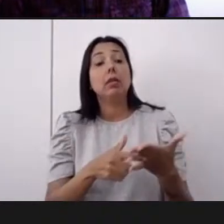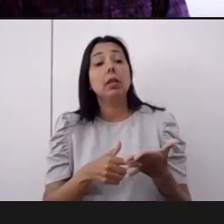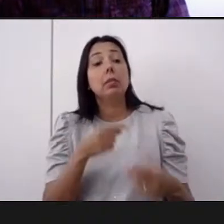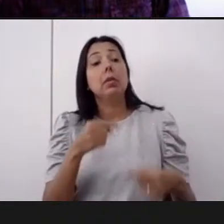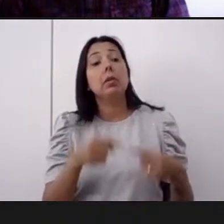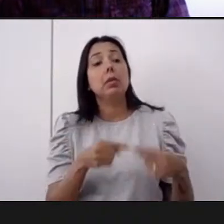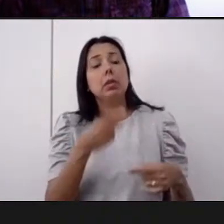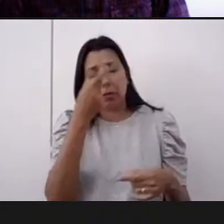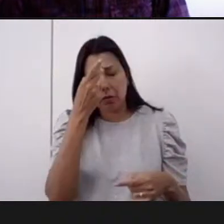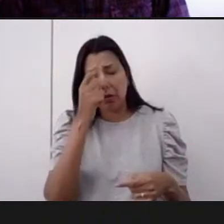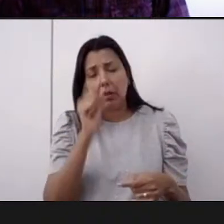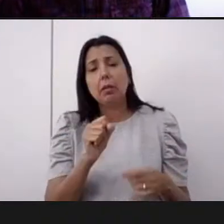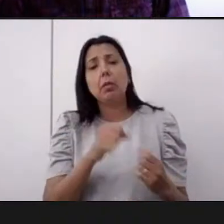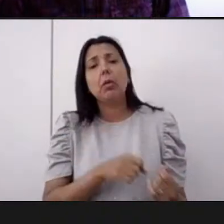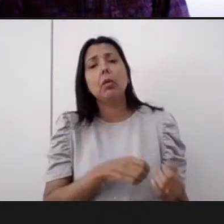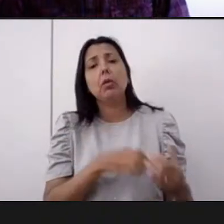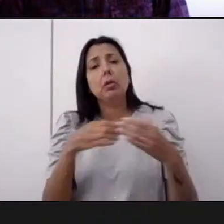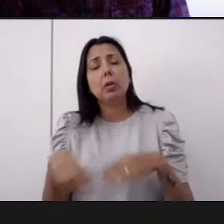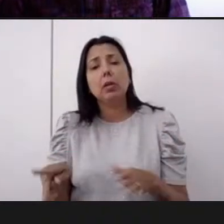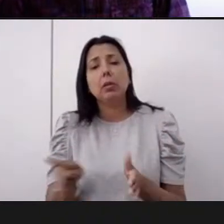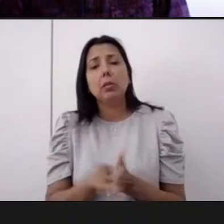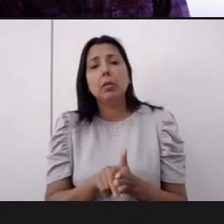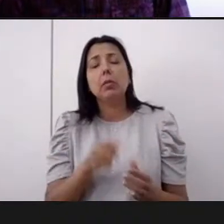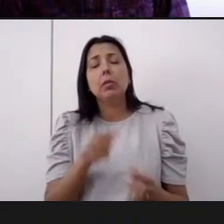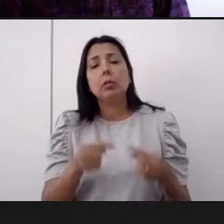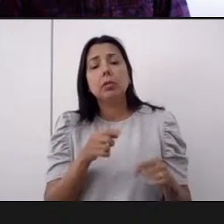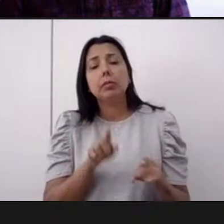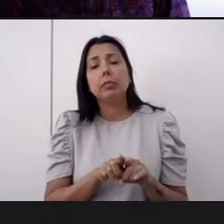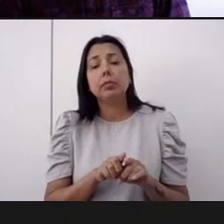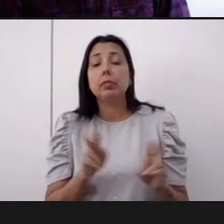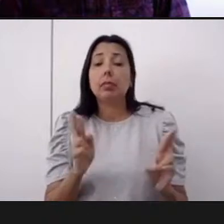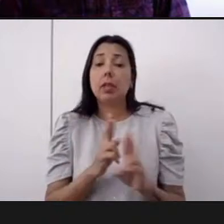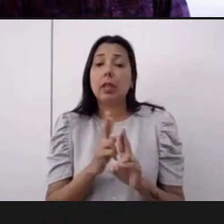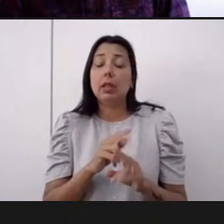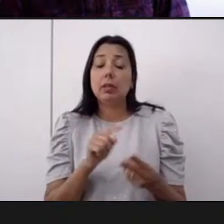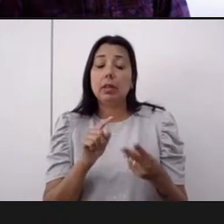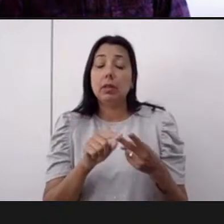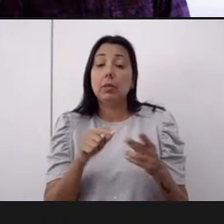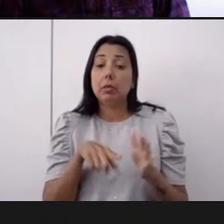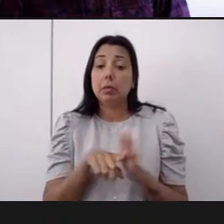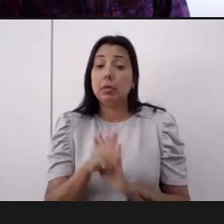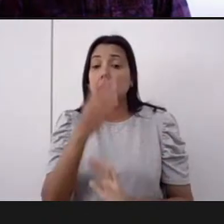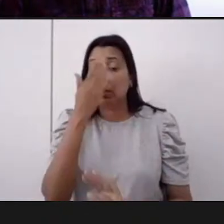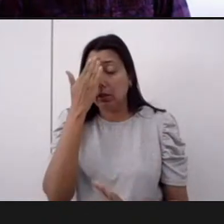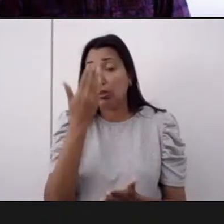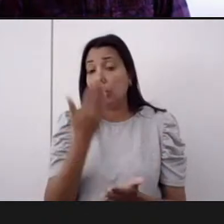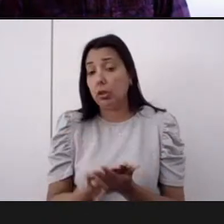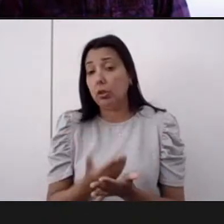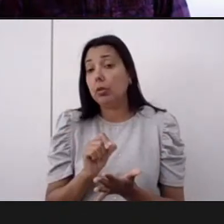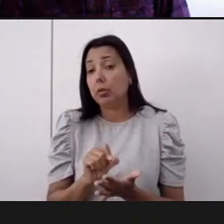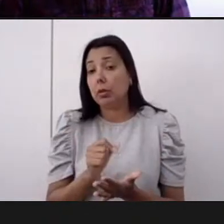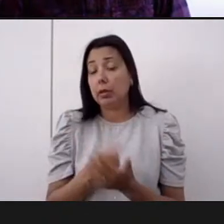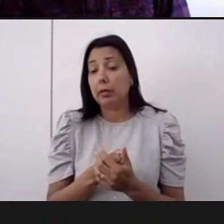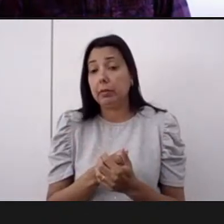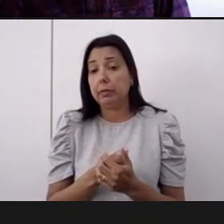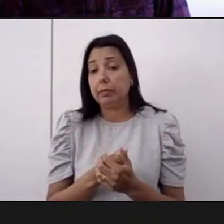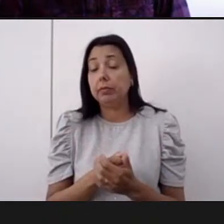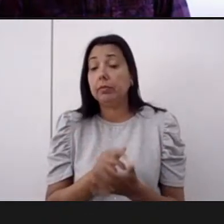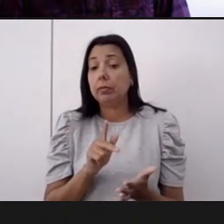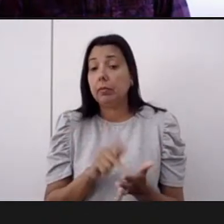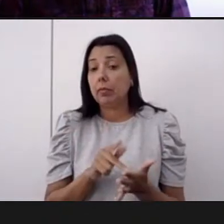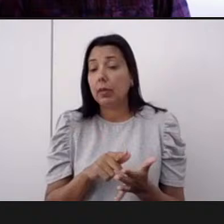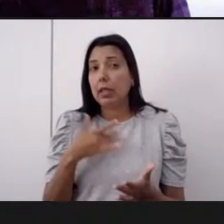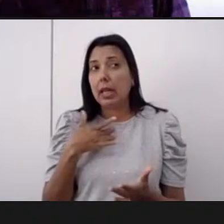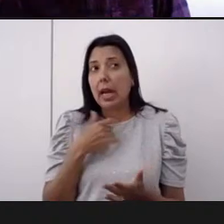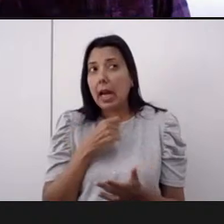And on the second question, I think I do not think it's more complex